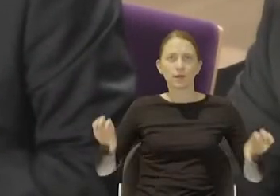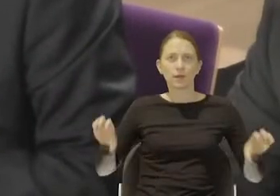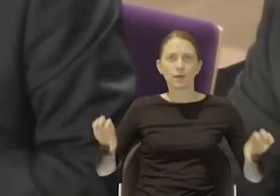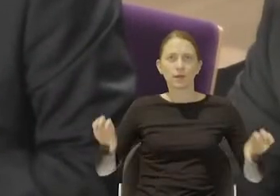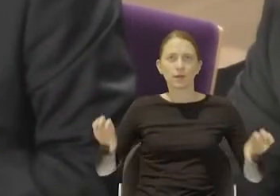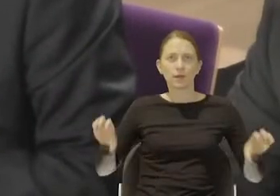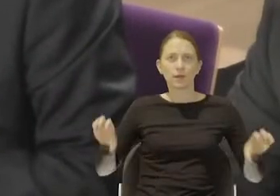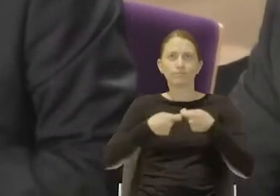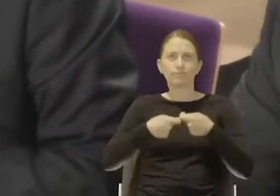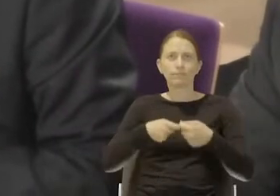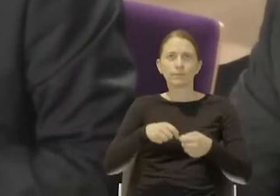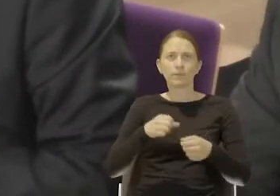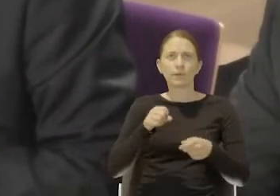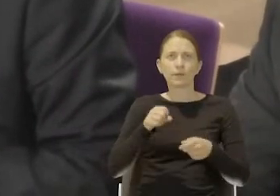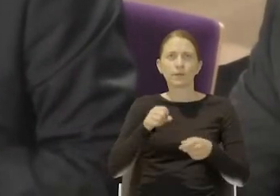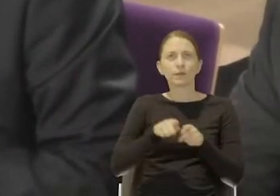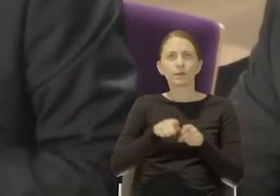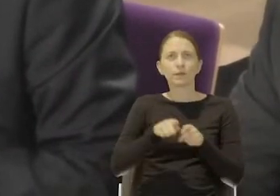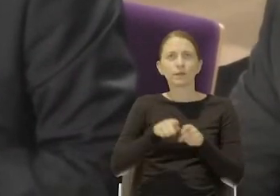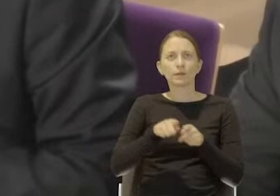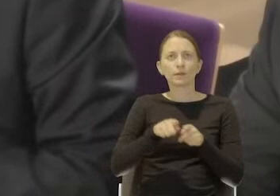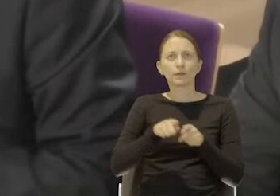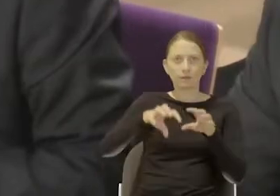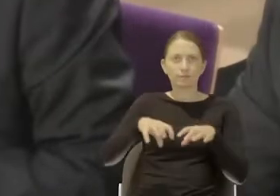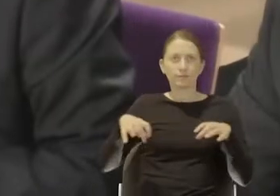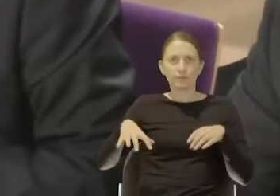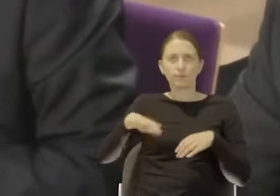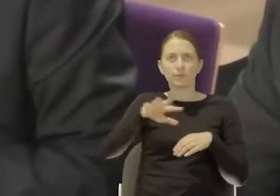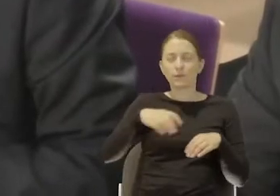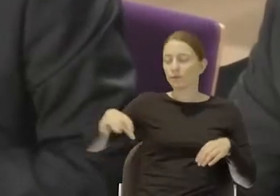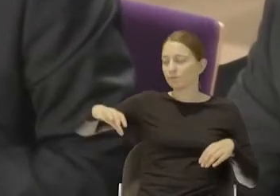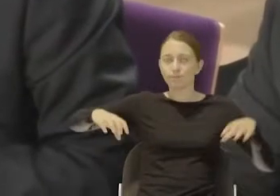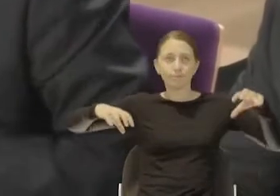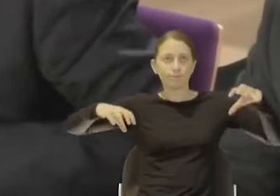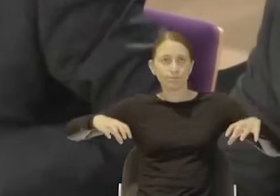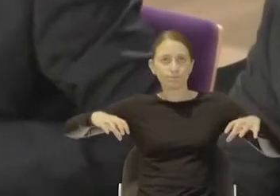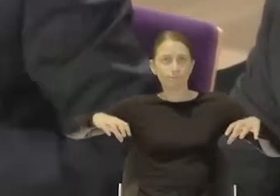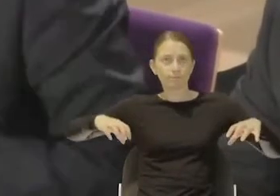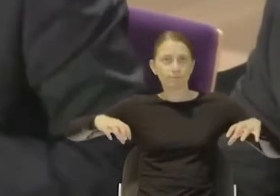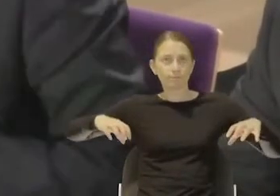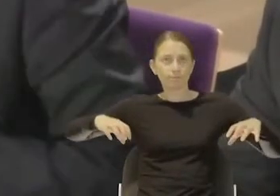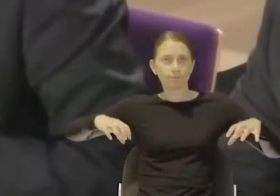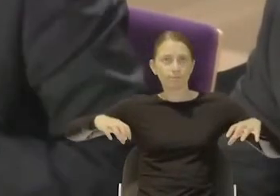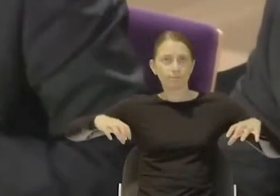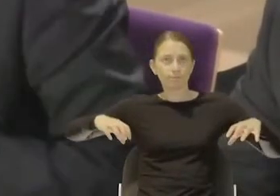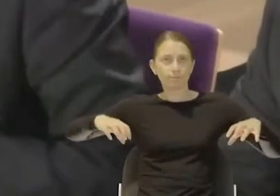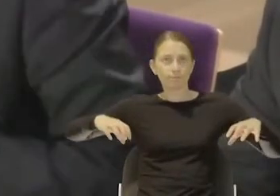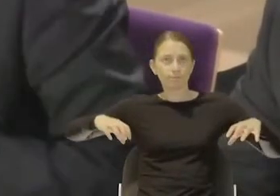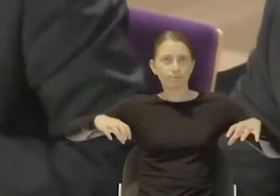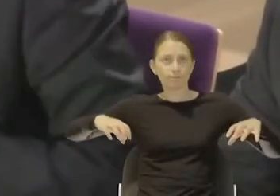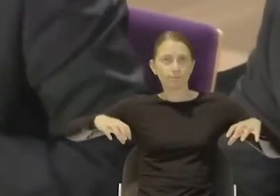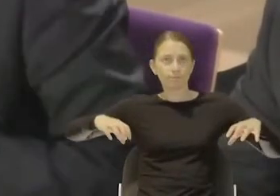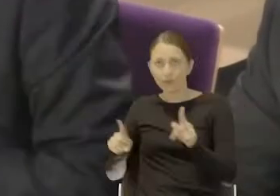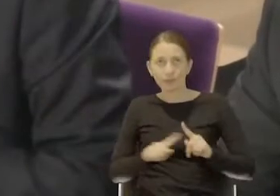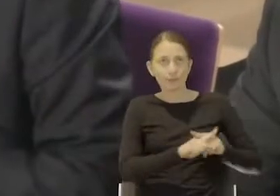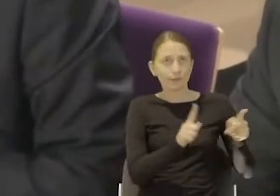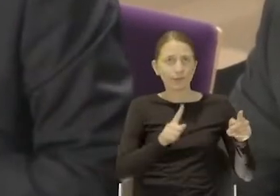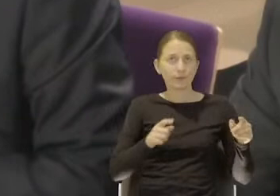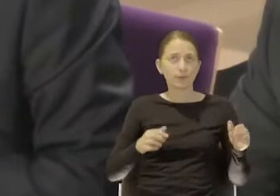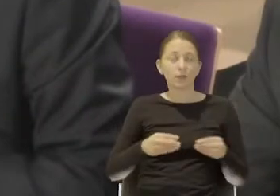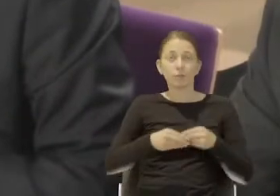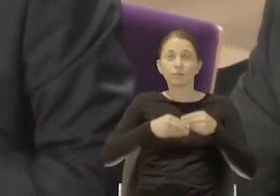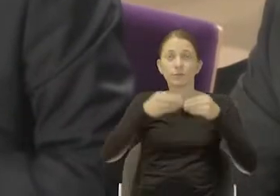Now, the members of the parliament as well as local governments have a big role to play here in terms of